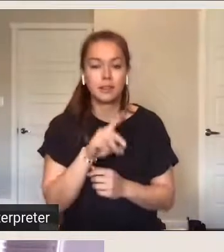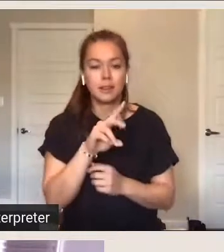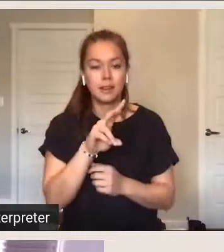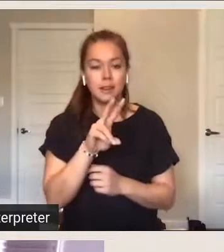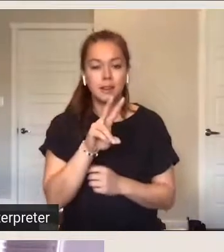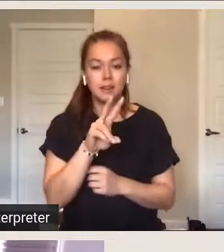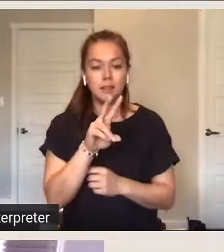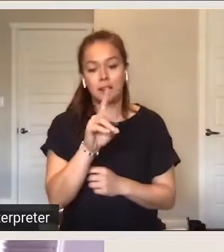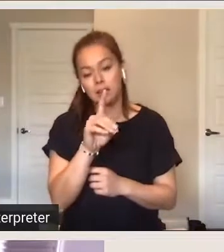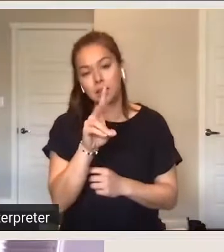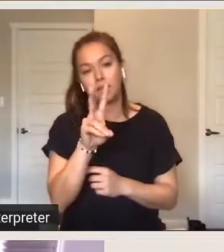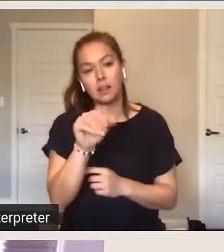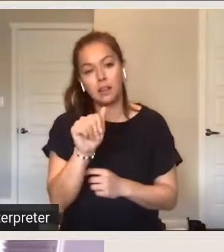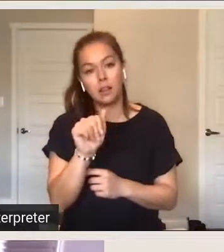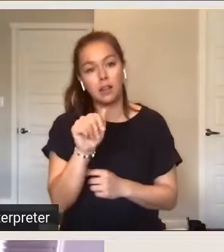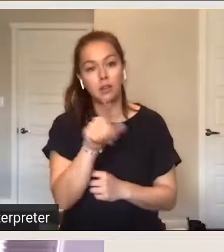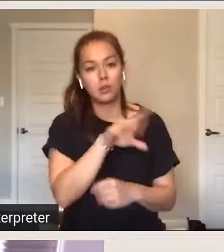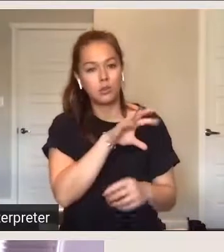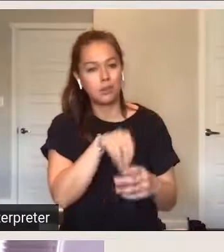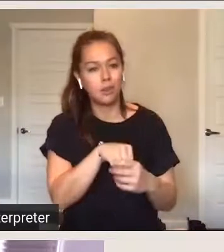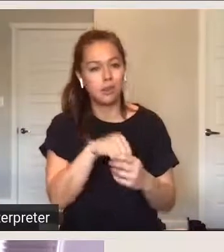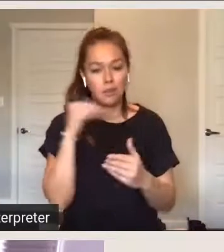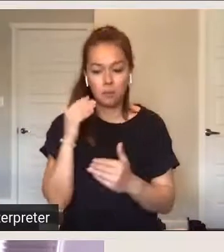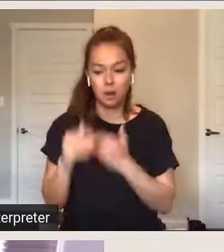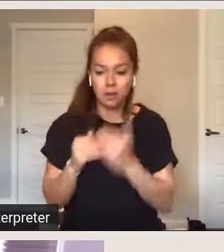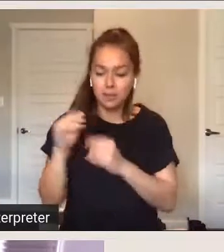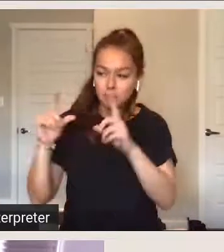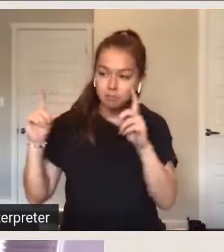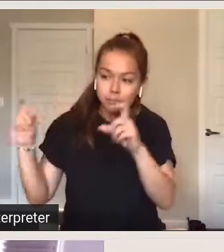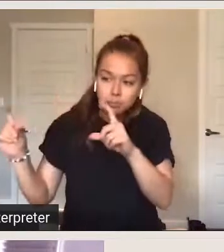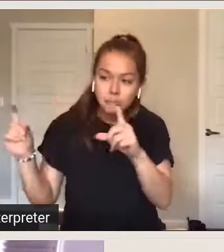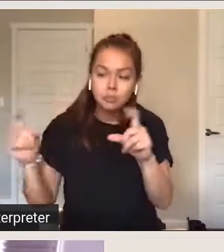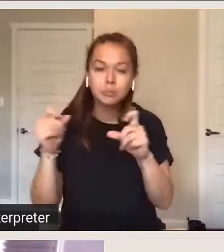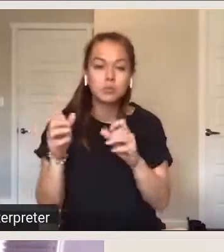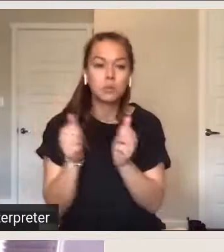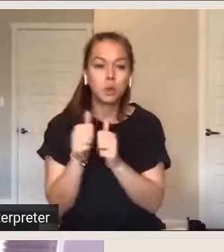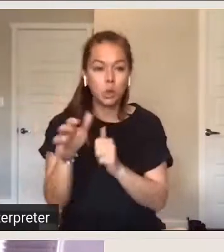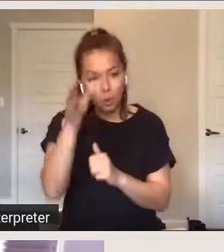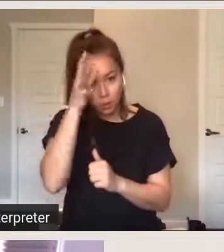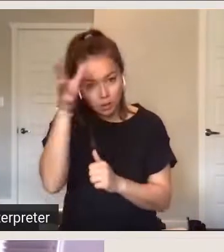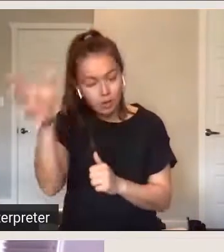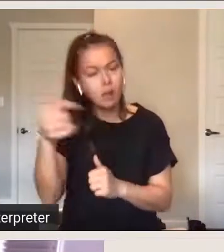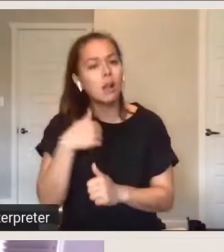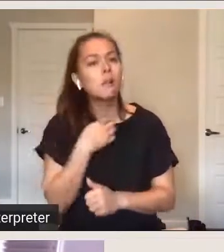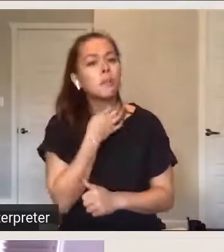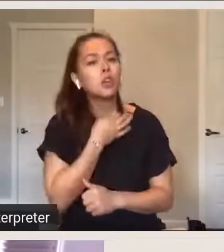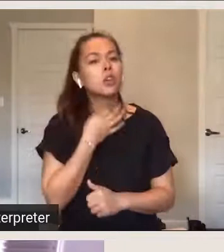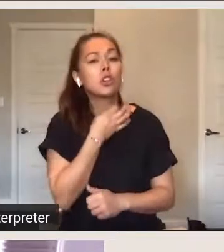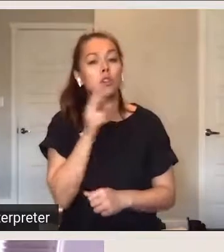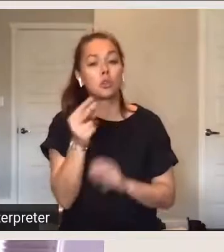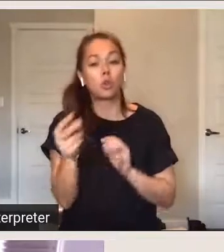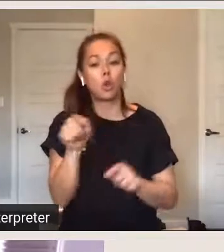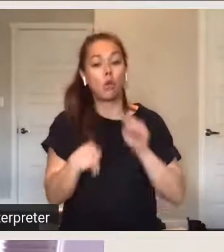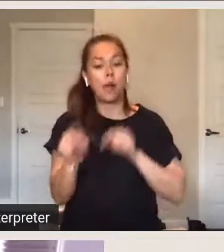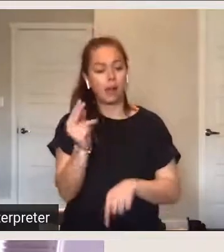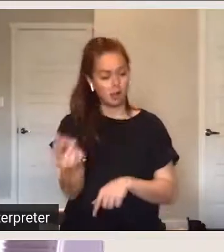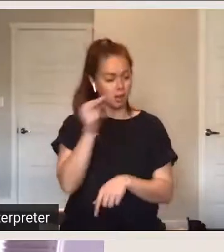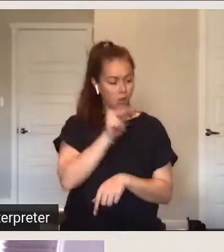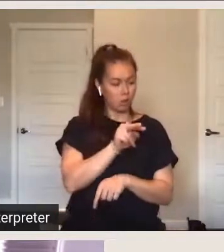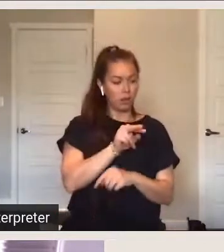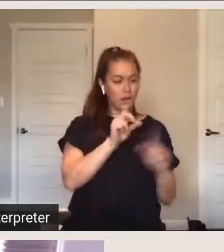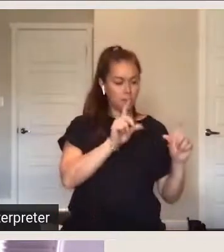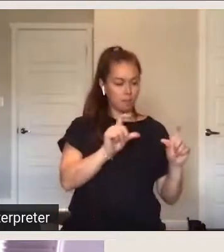of getting these photos taken with your grandfather. So I'm curious, when you revisited the footage, was there anything